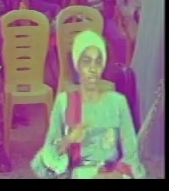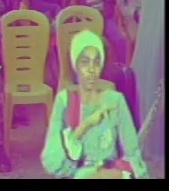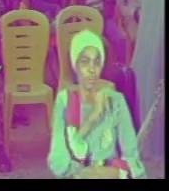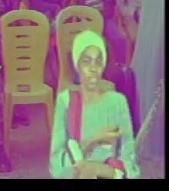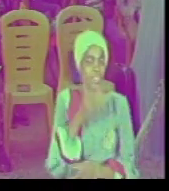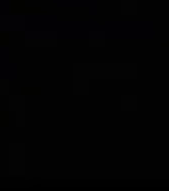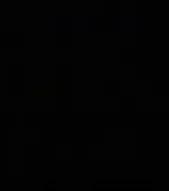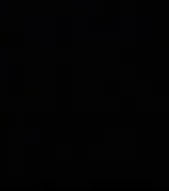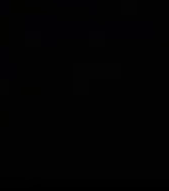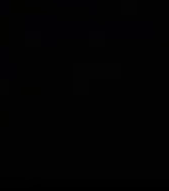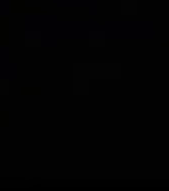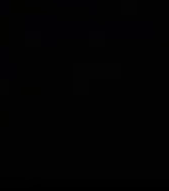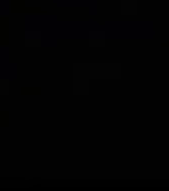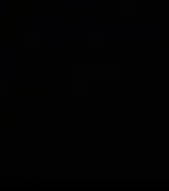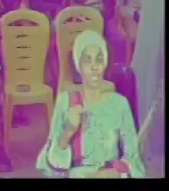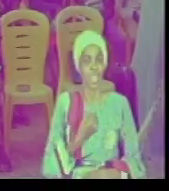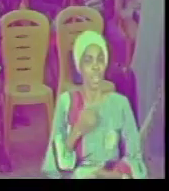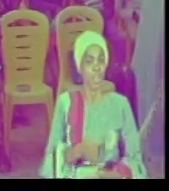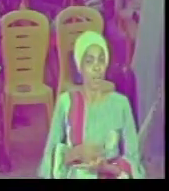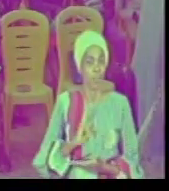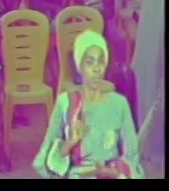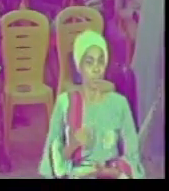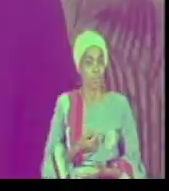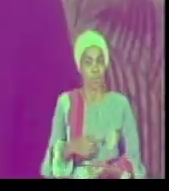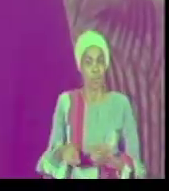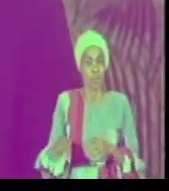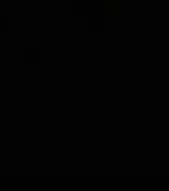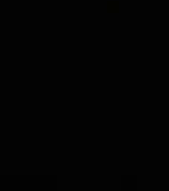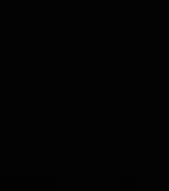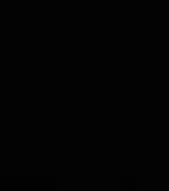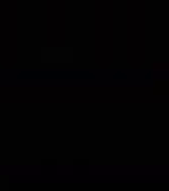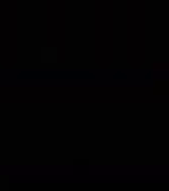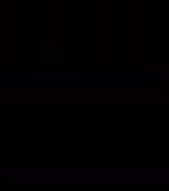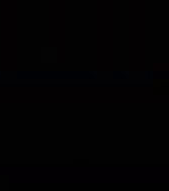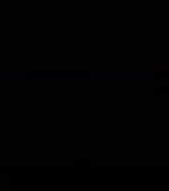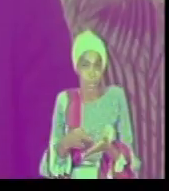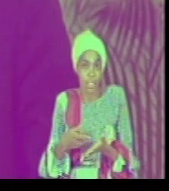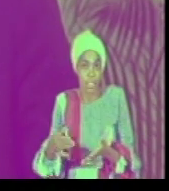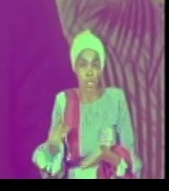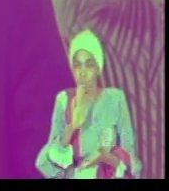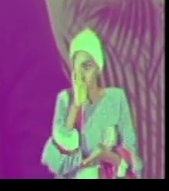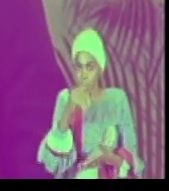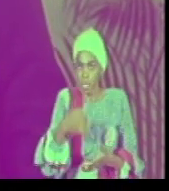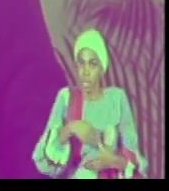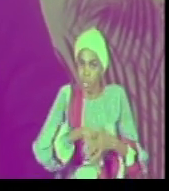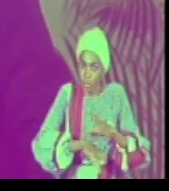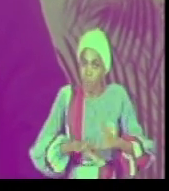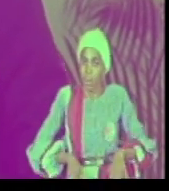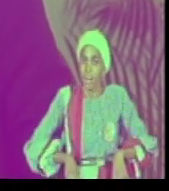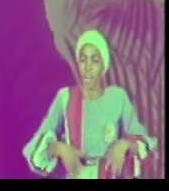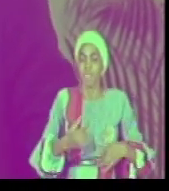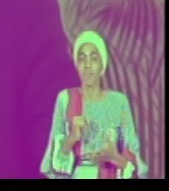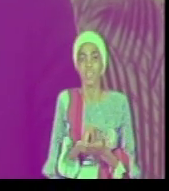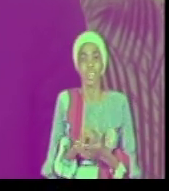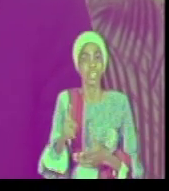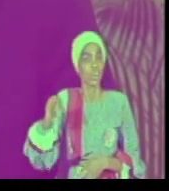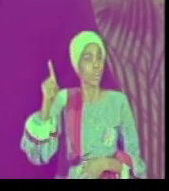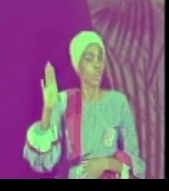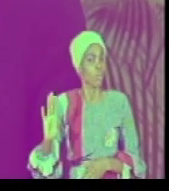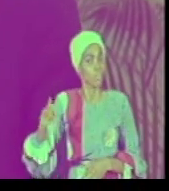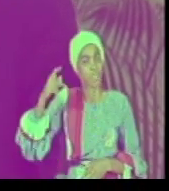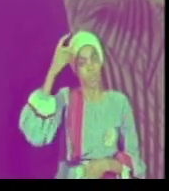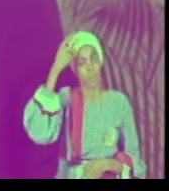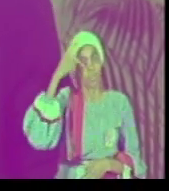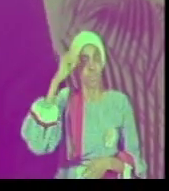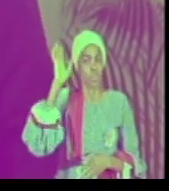help us to make all these things part of our lives so that God's purpose will be fulfilled in every life in